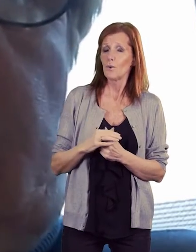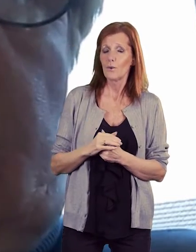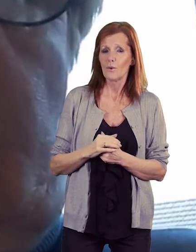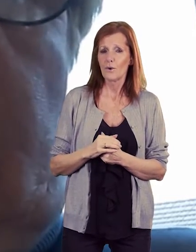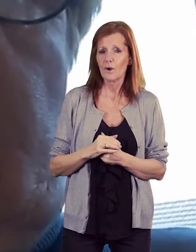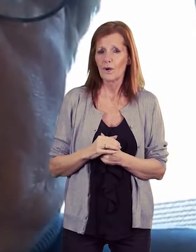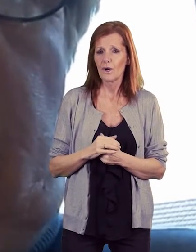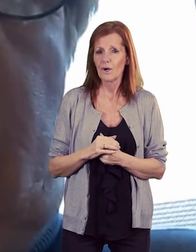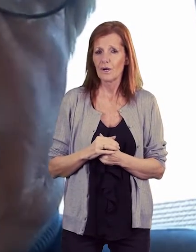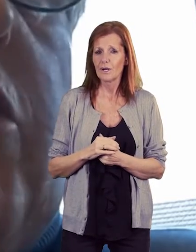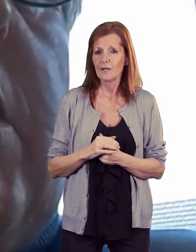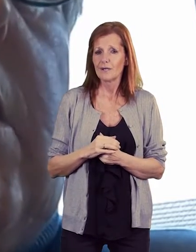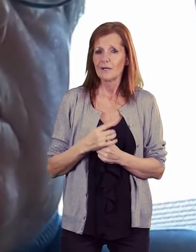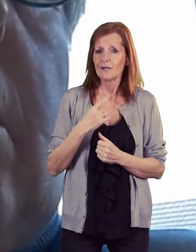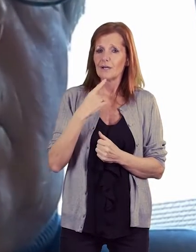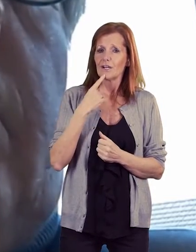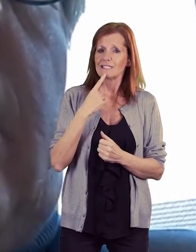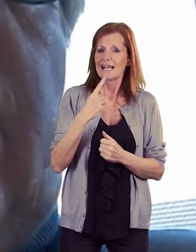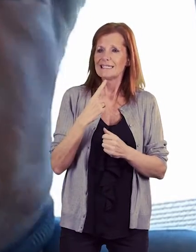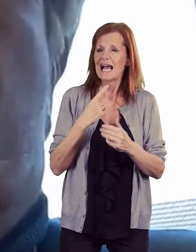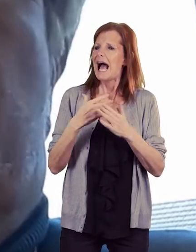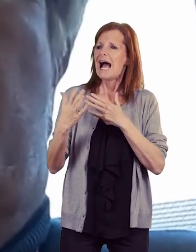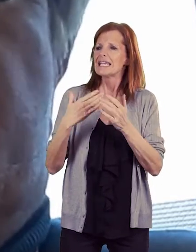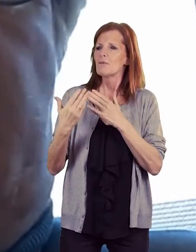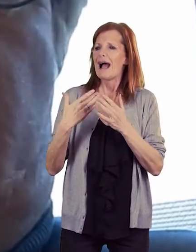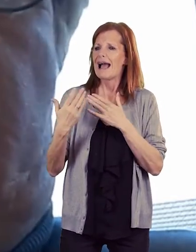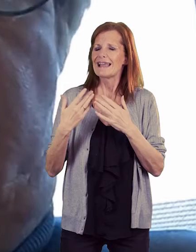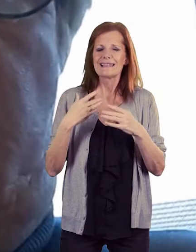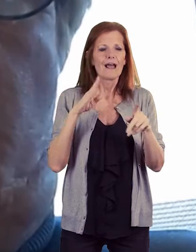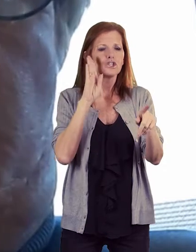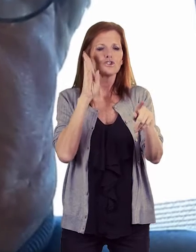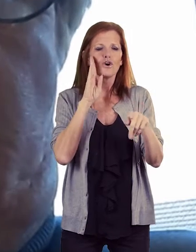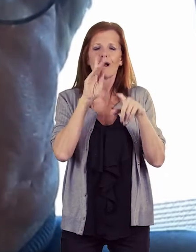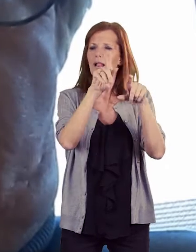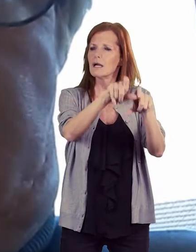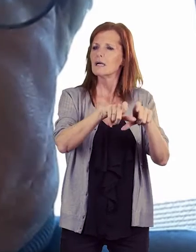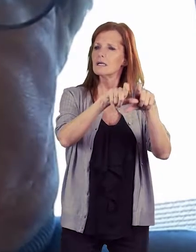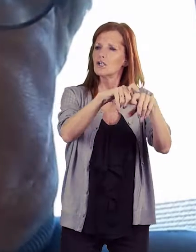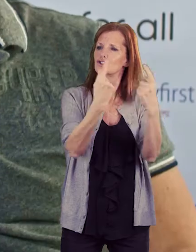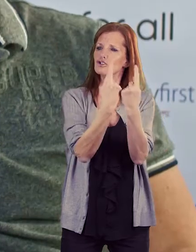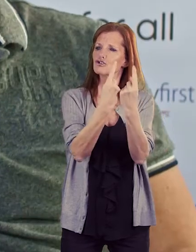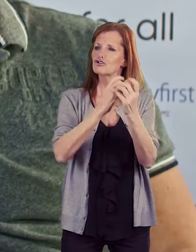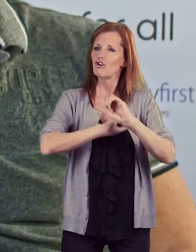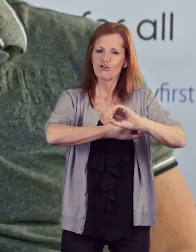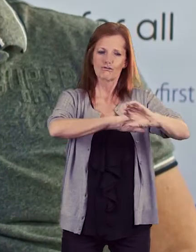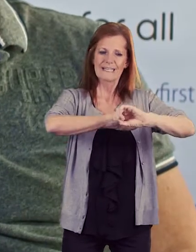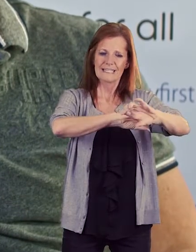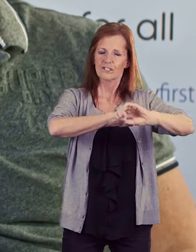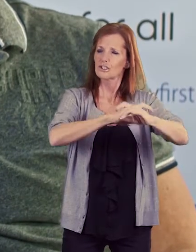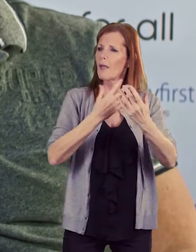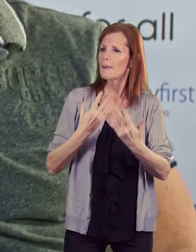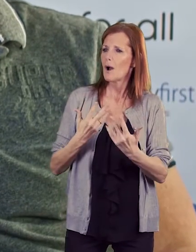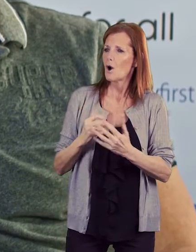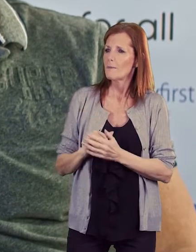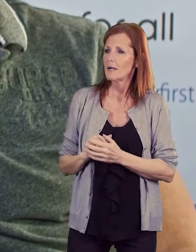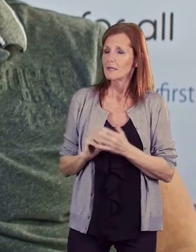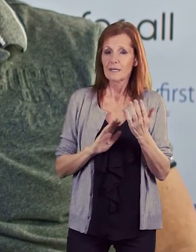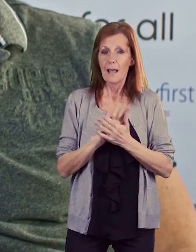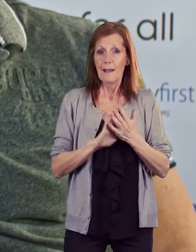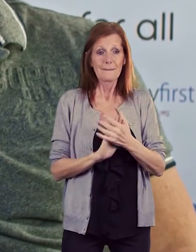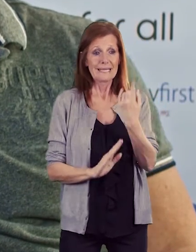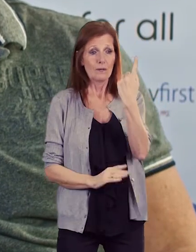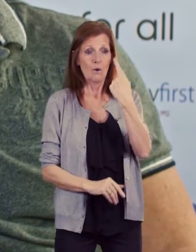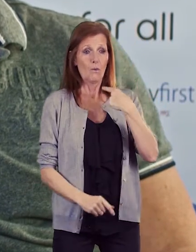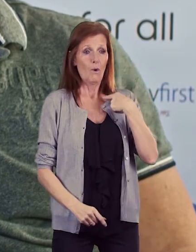then." And she said, "Our toilet is being used for storage at the moment." So it's not just me